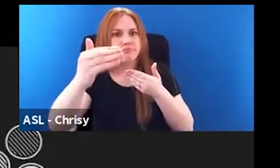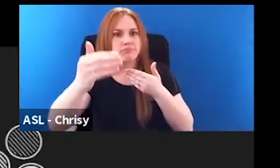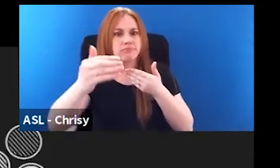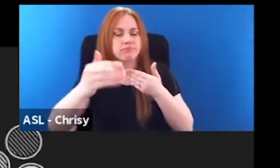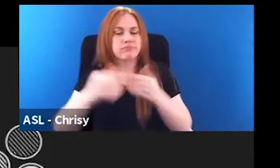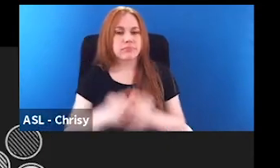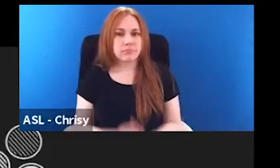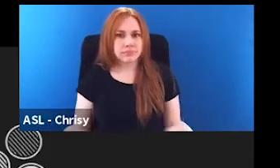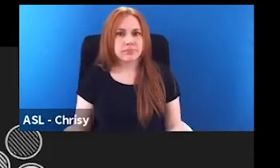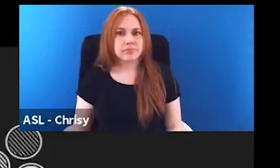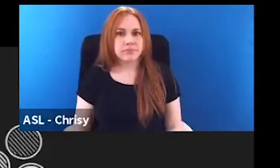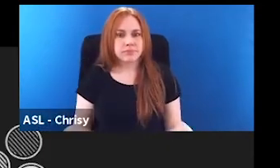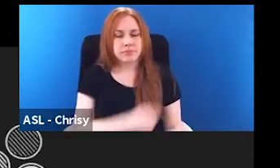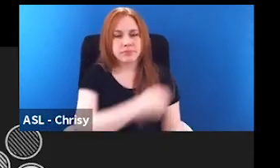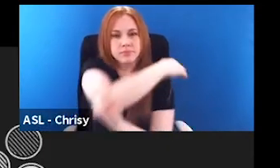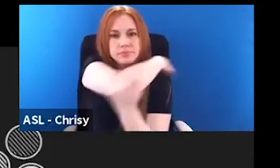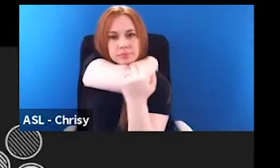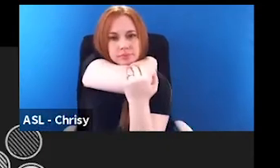forward.